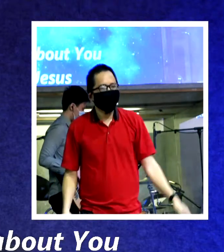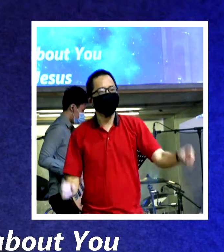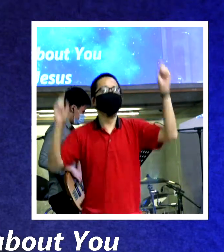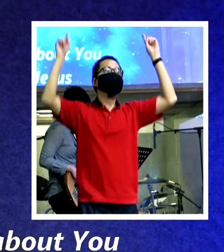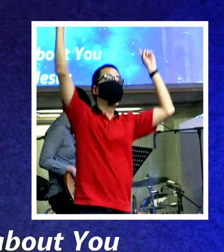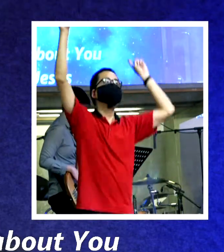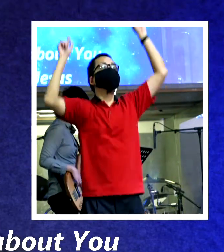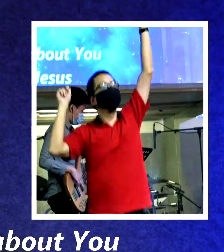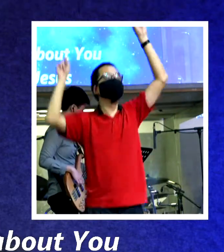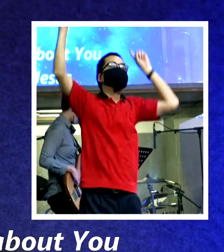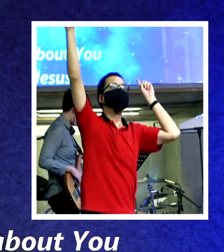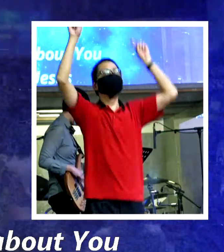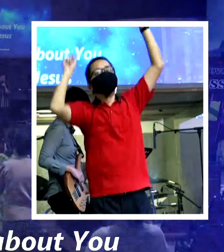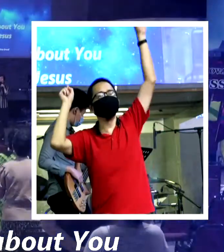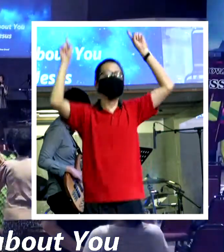all about you.